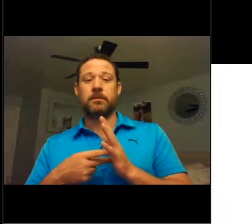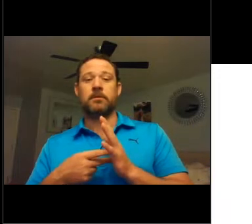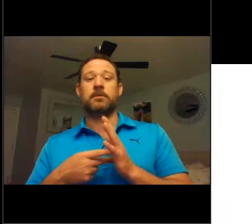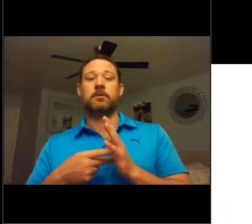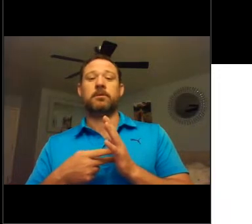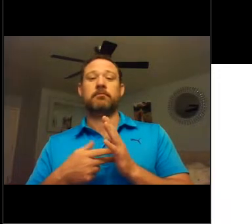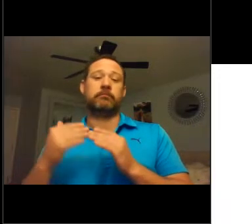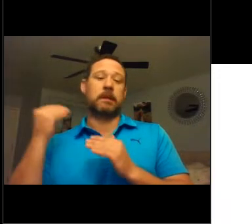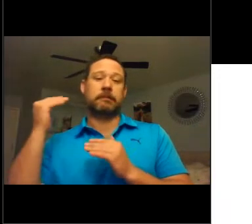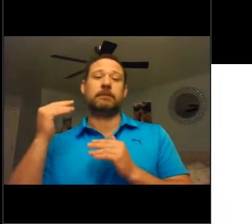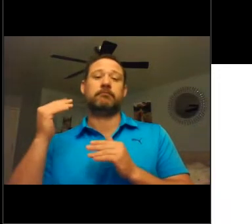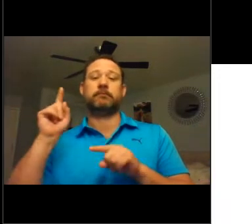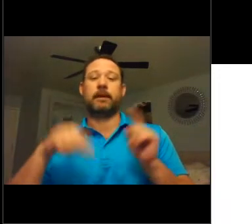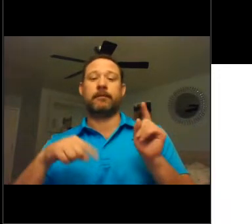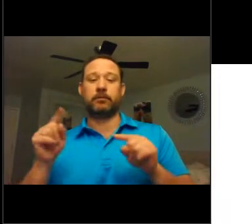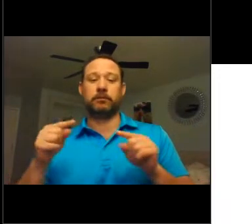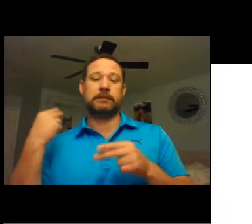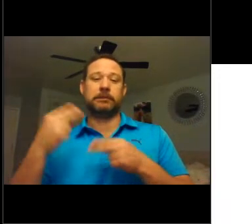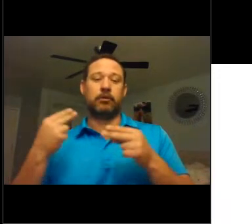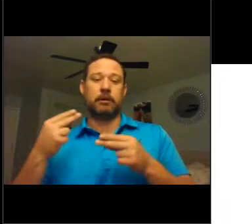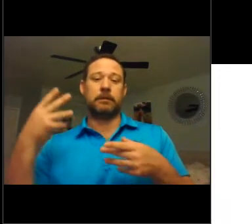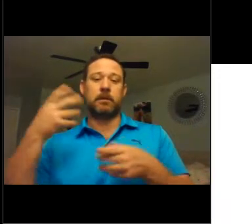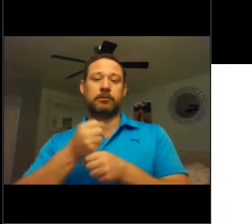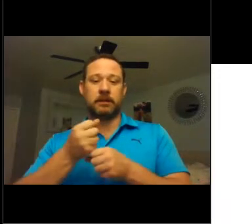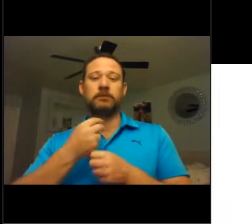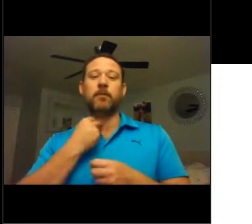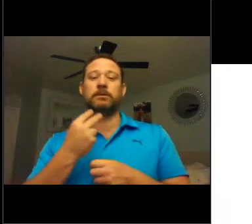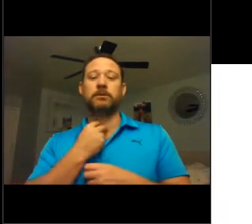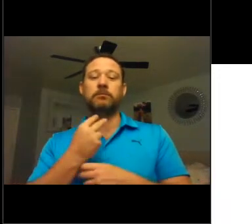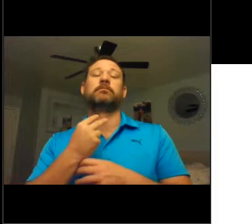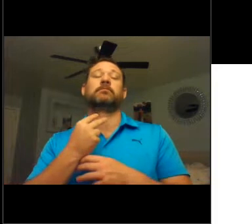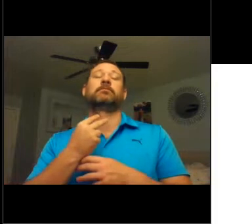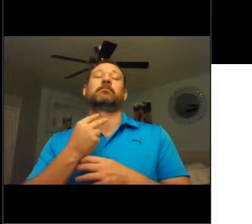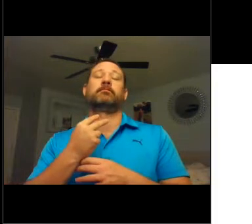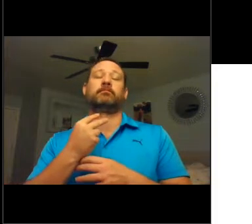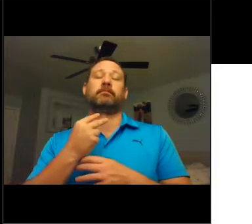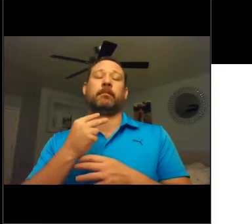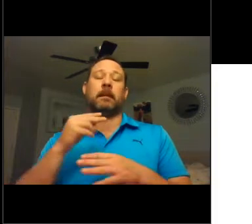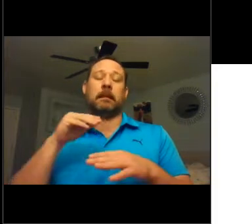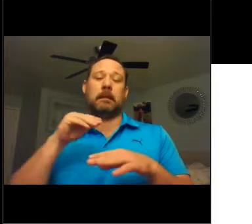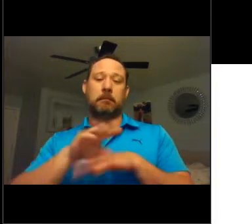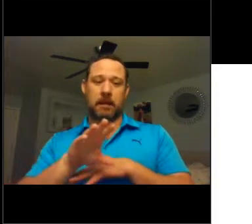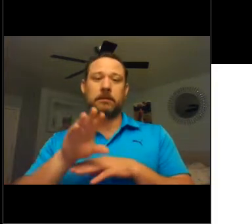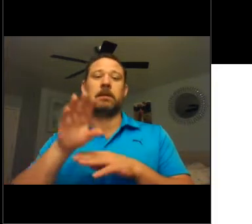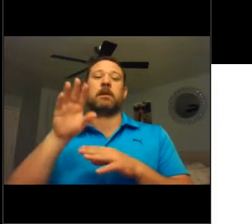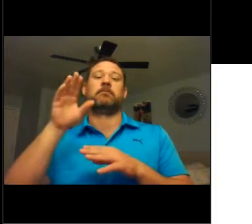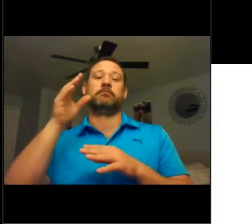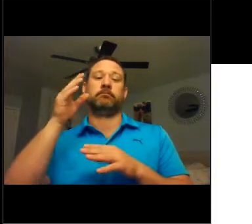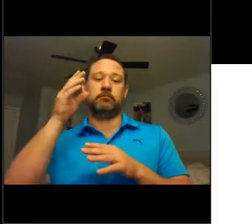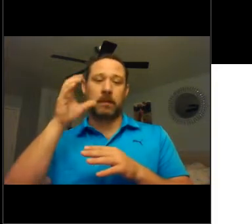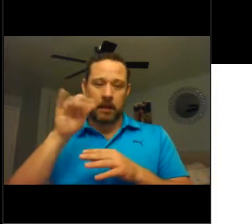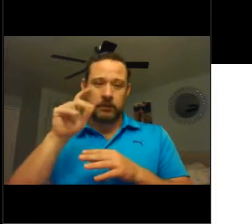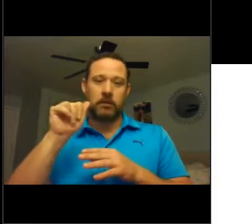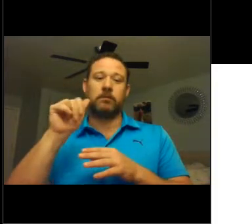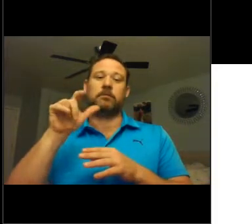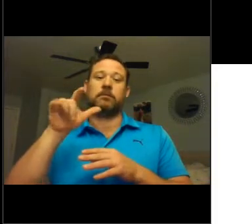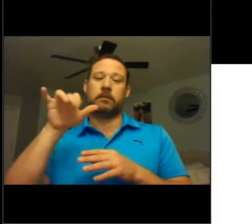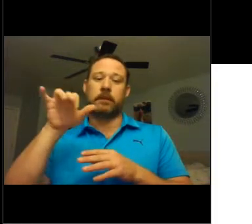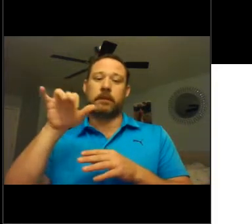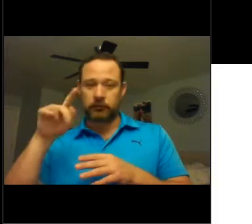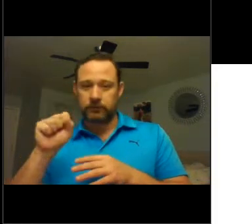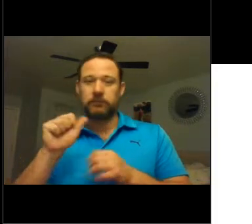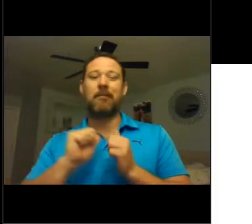elevate diverse and historically marginalized voices to advise the Commission, CalSTA, and Caltrans on how